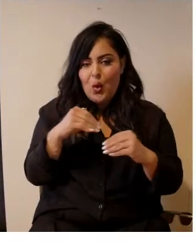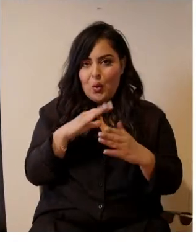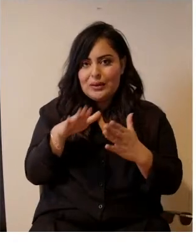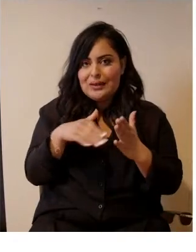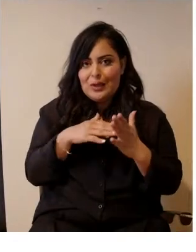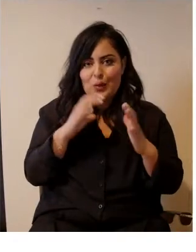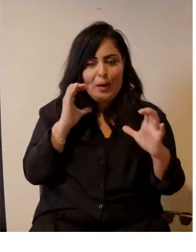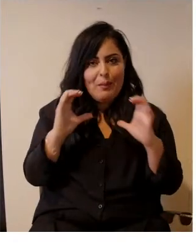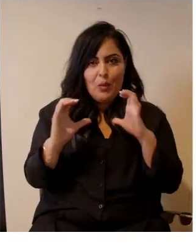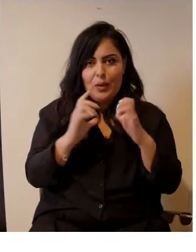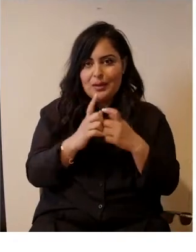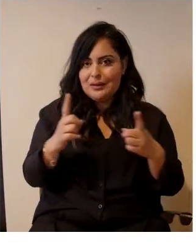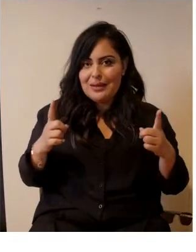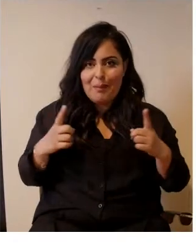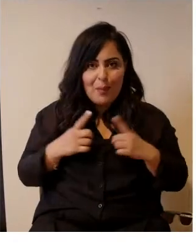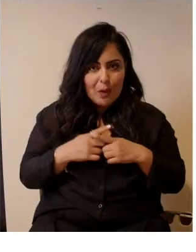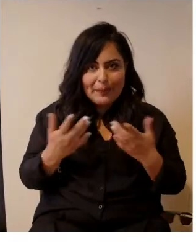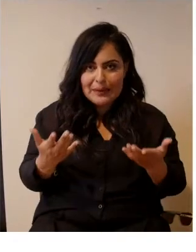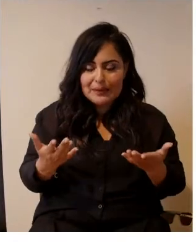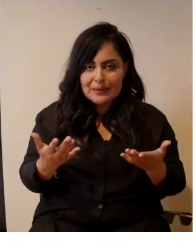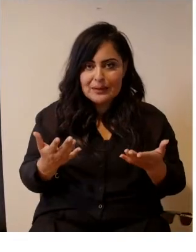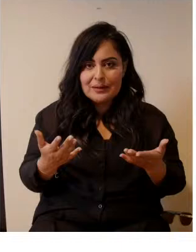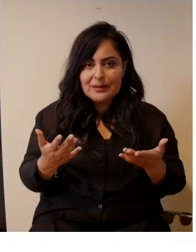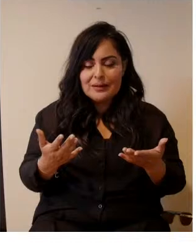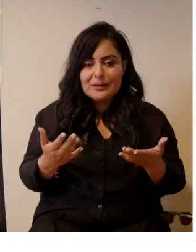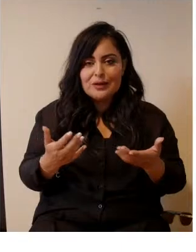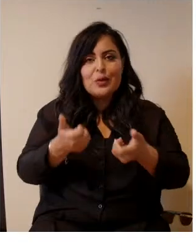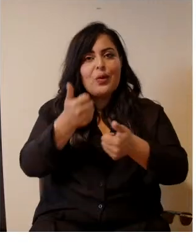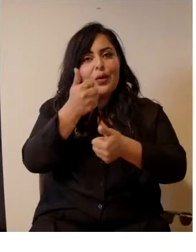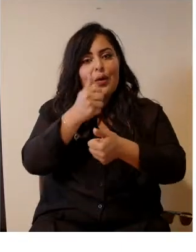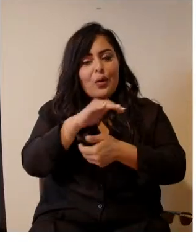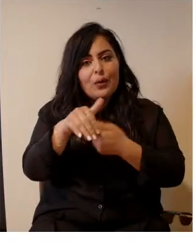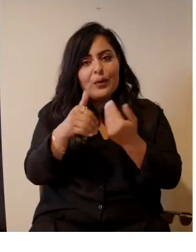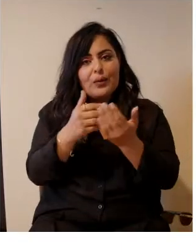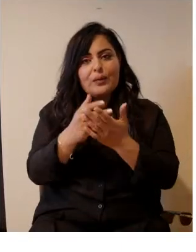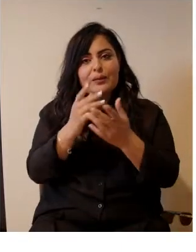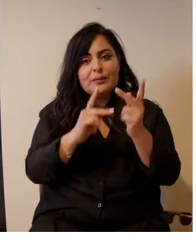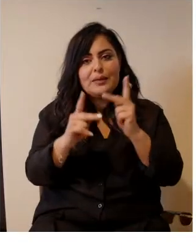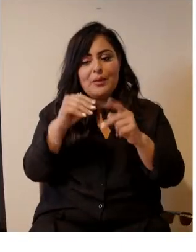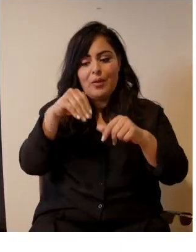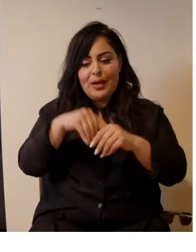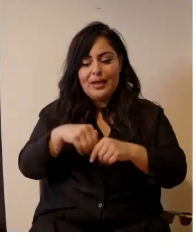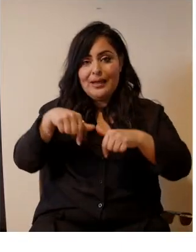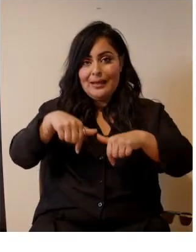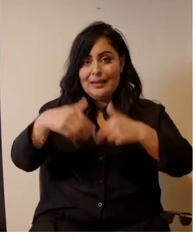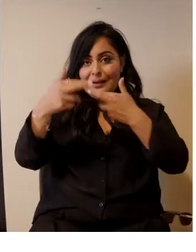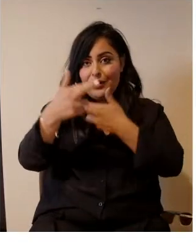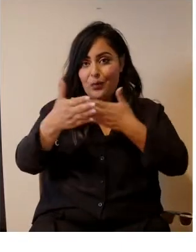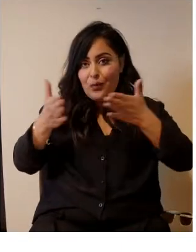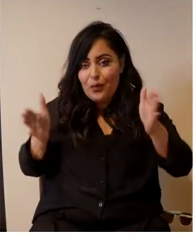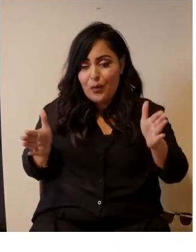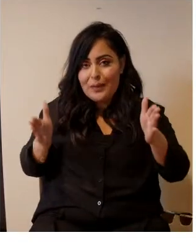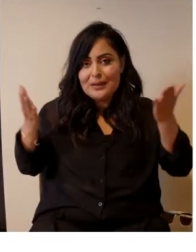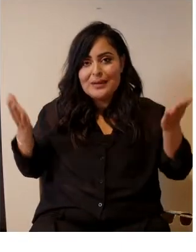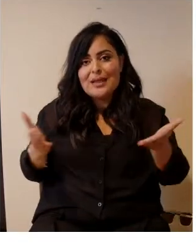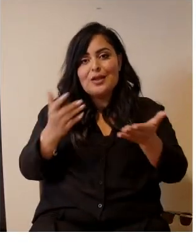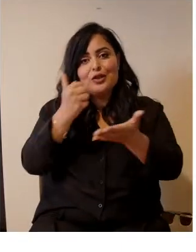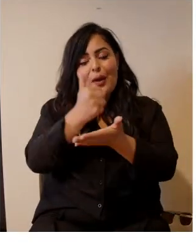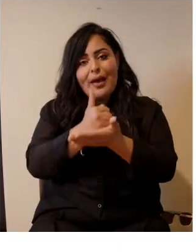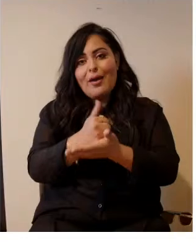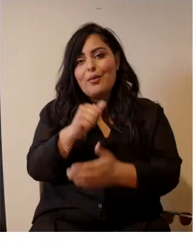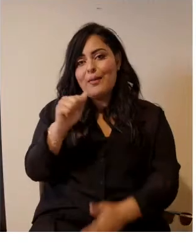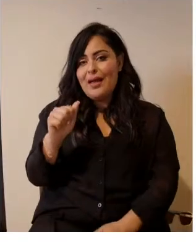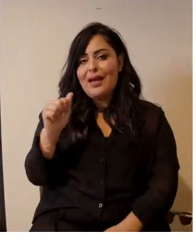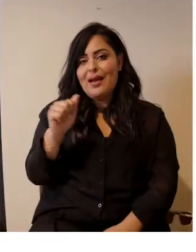communication department. So every person that's in this building and in this room right now is here to help